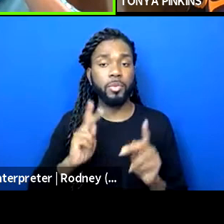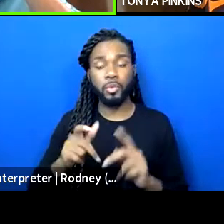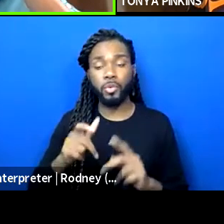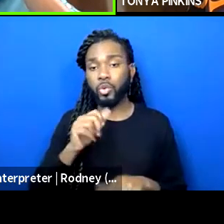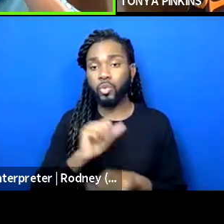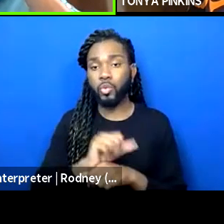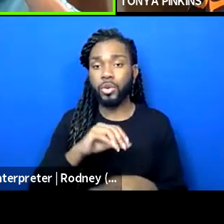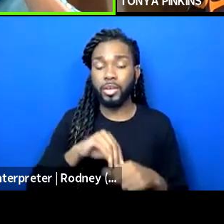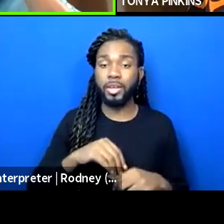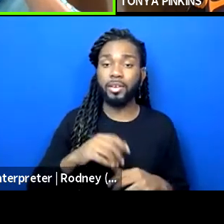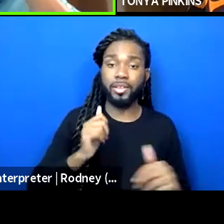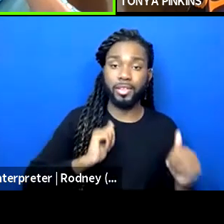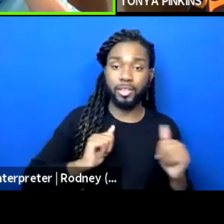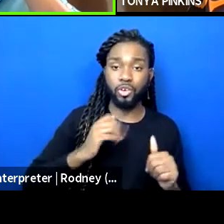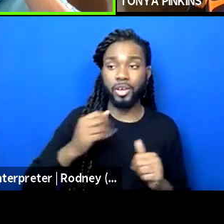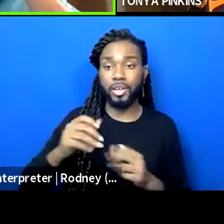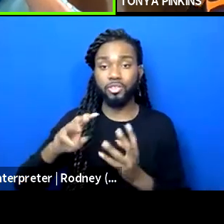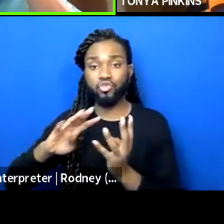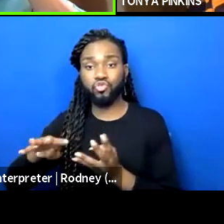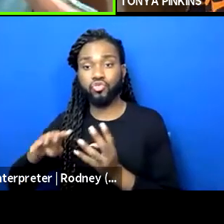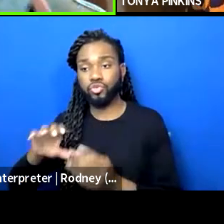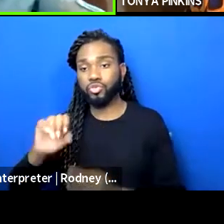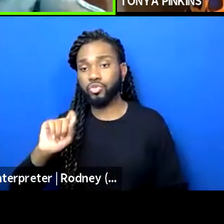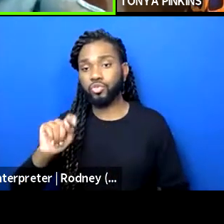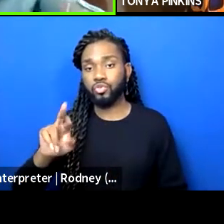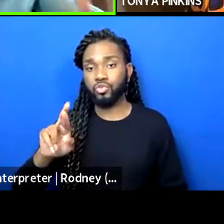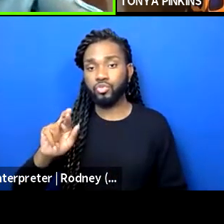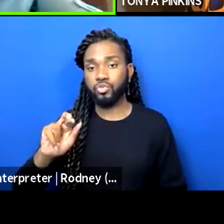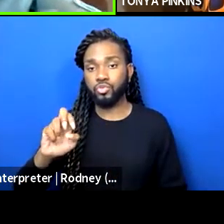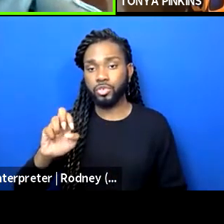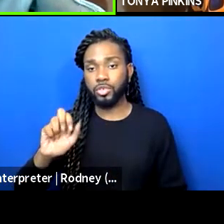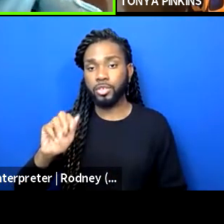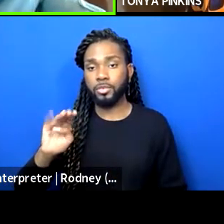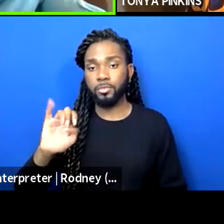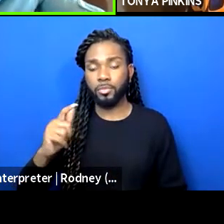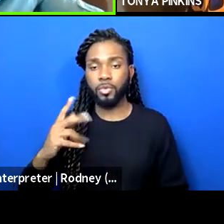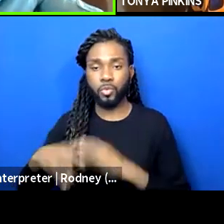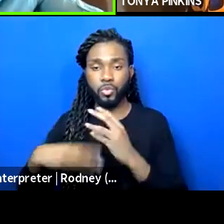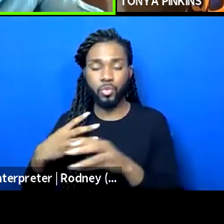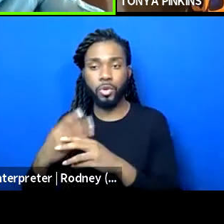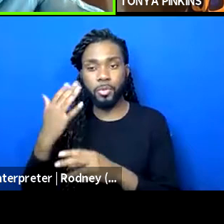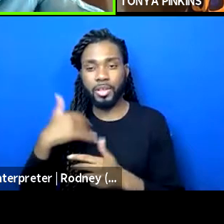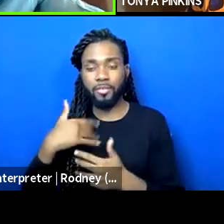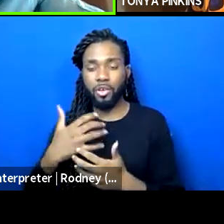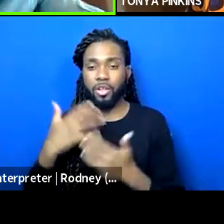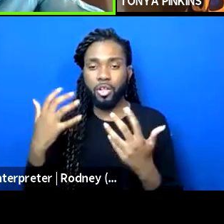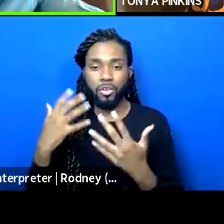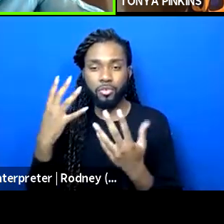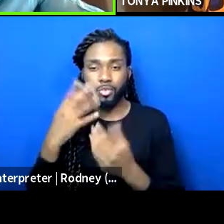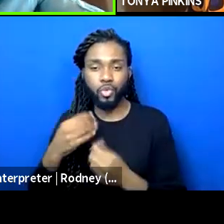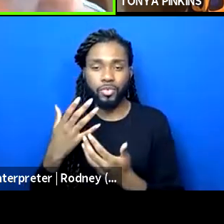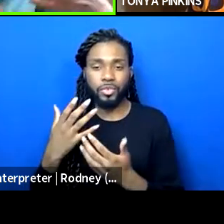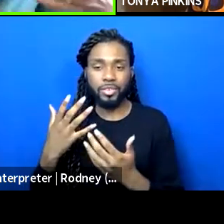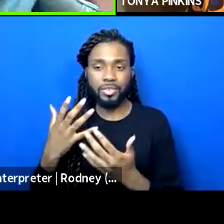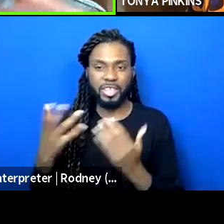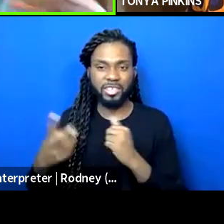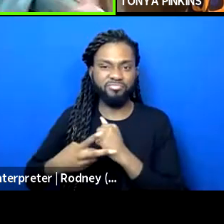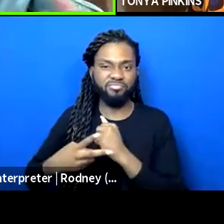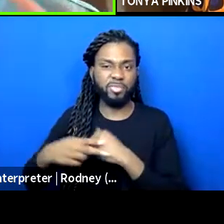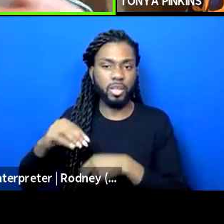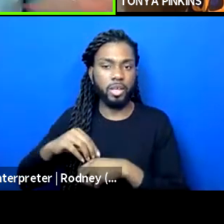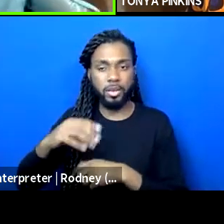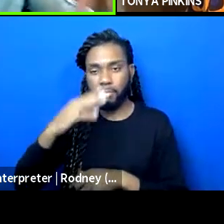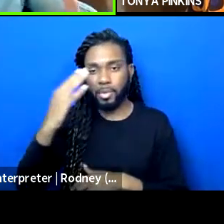and streaming world, because I think there's a lot of beautiful properties in the archive of Black theater that I think we have